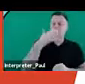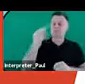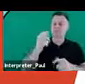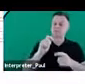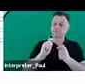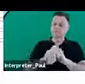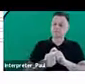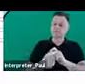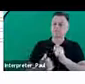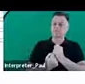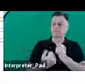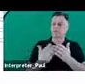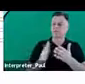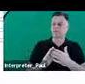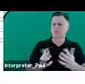and support.